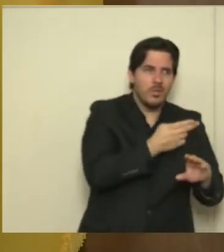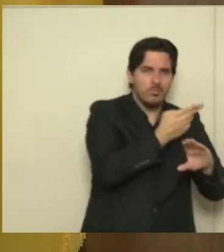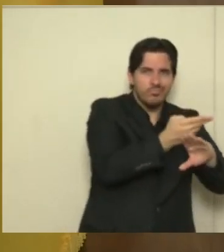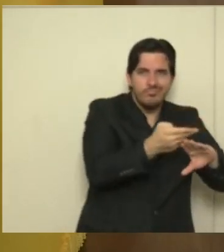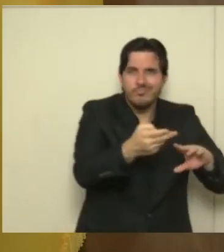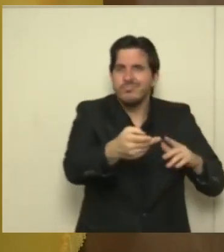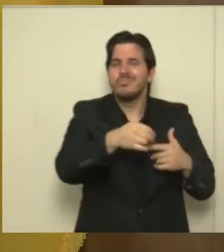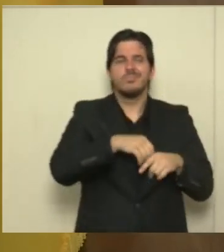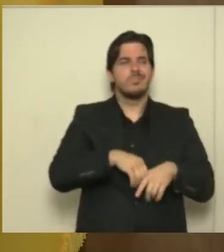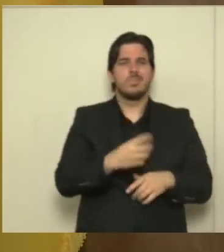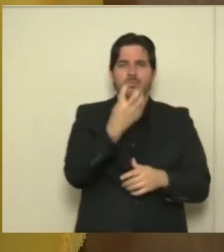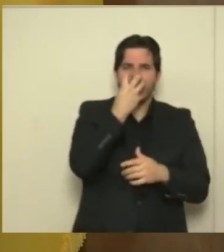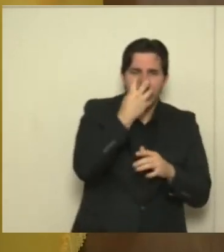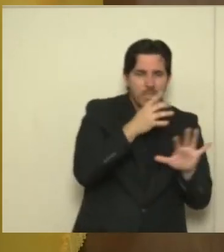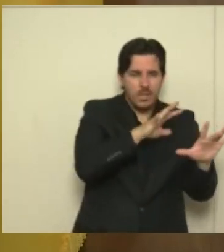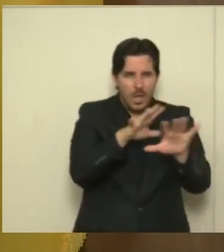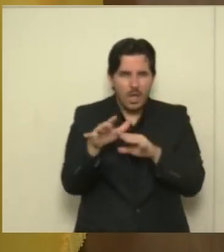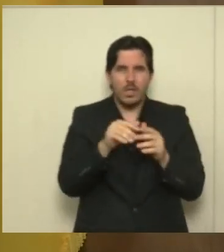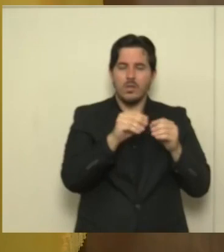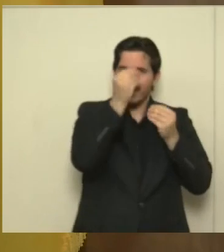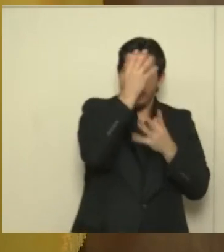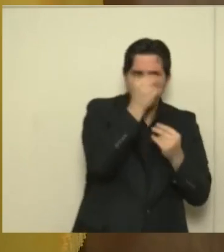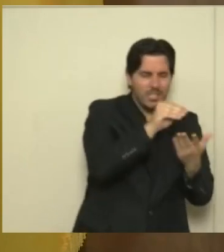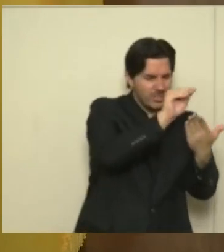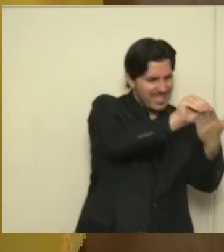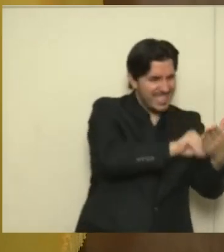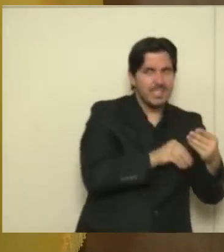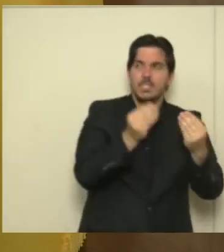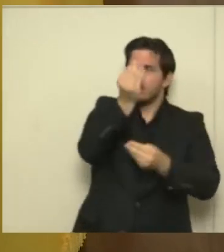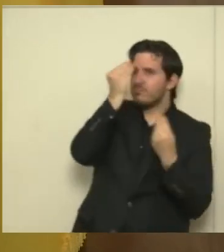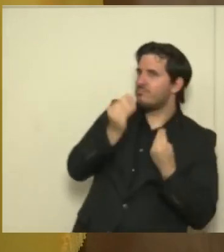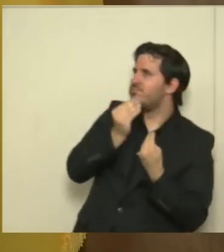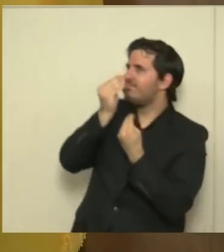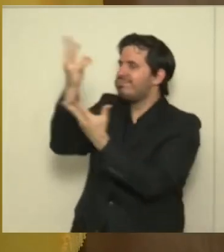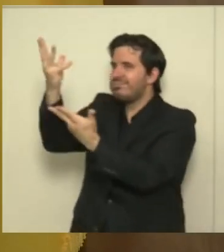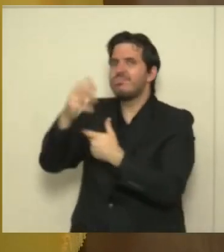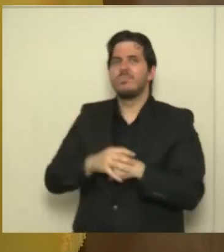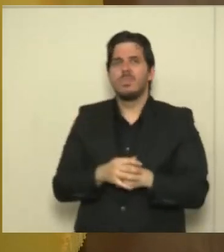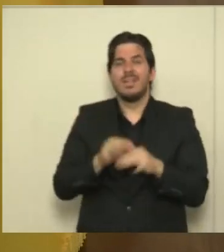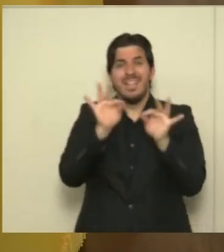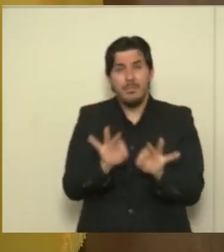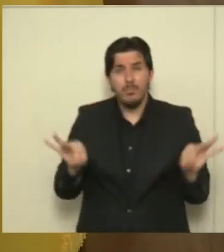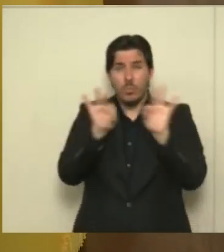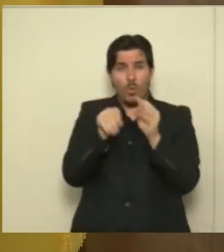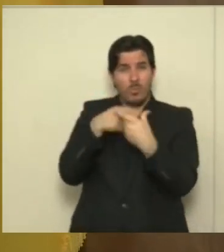risks to everyone. So you got to provide that Medicare data,